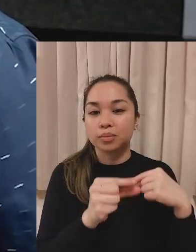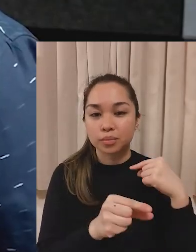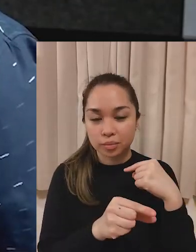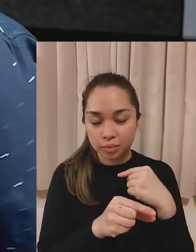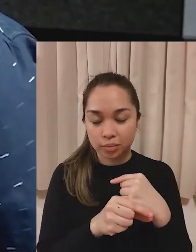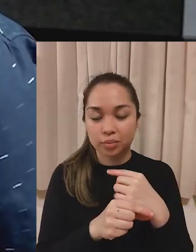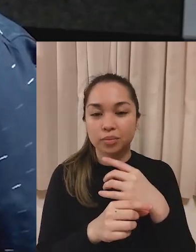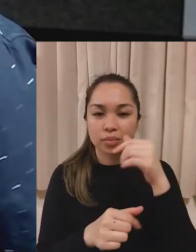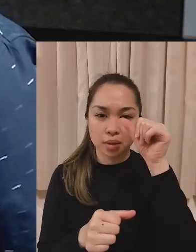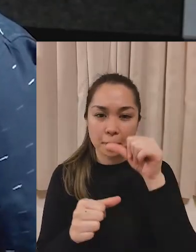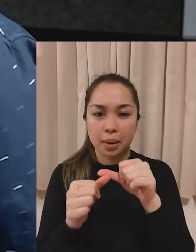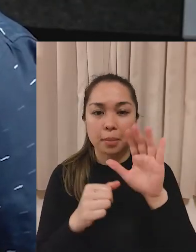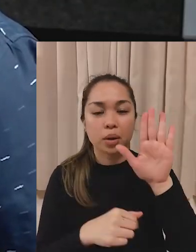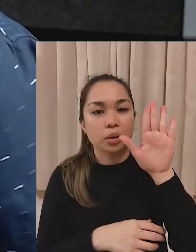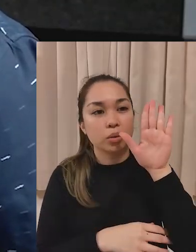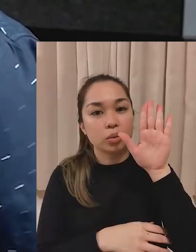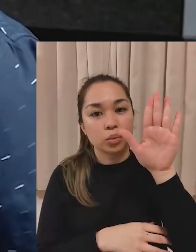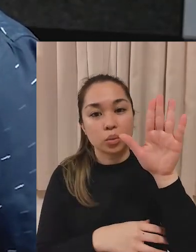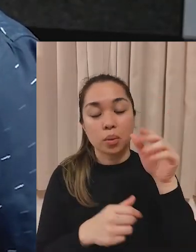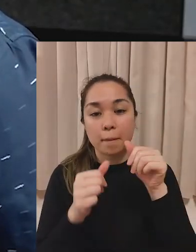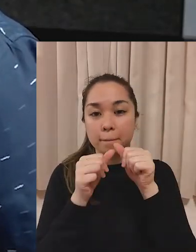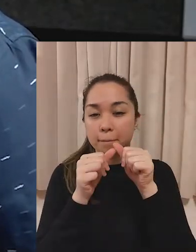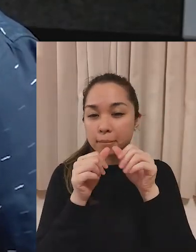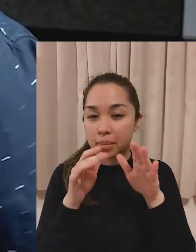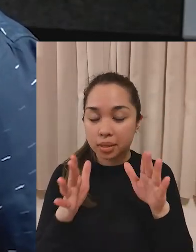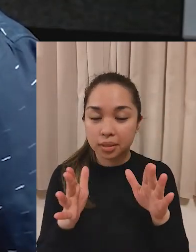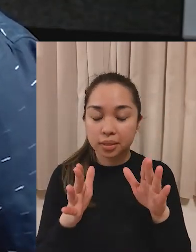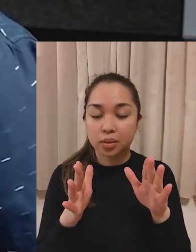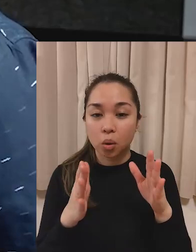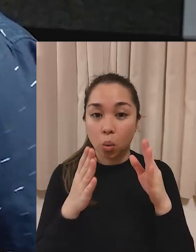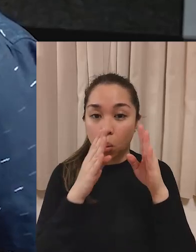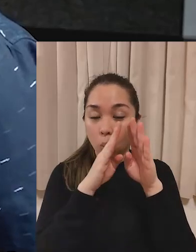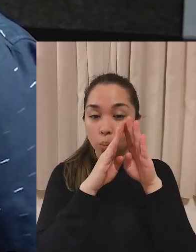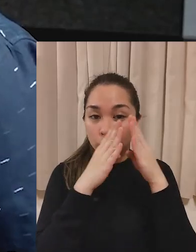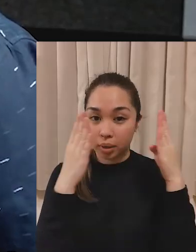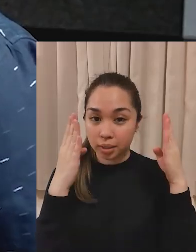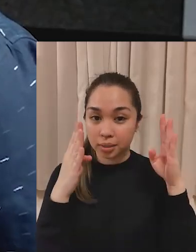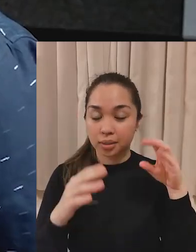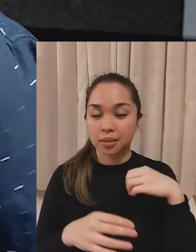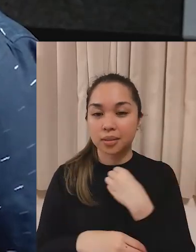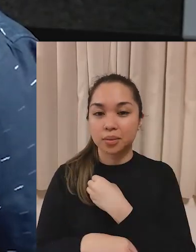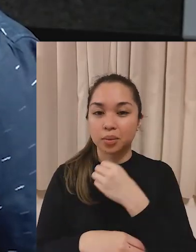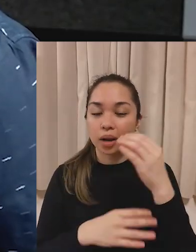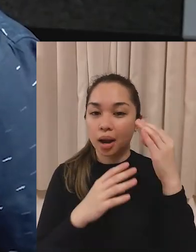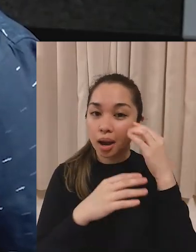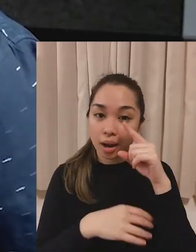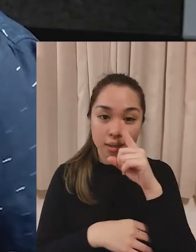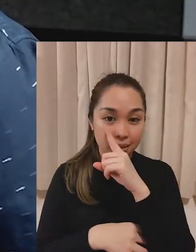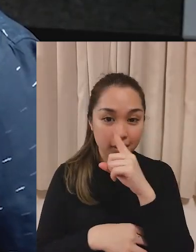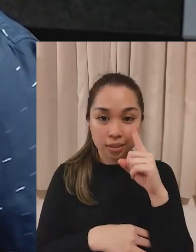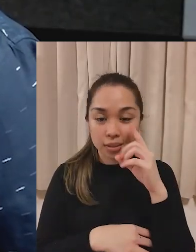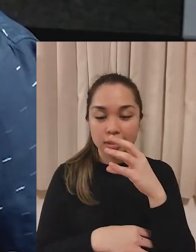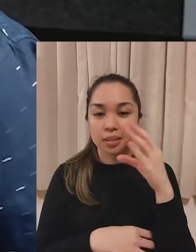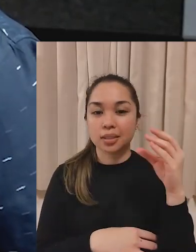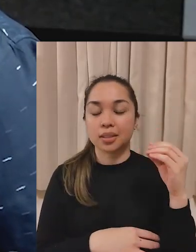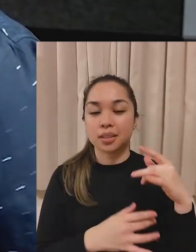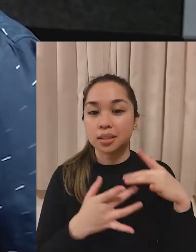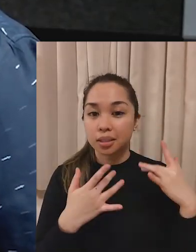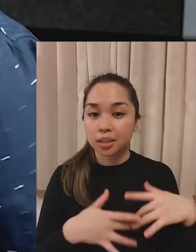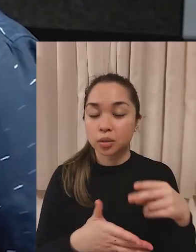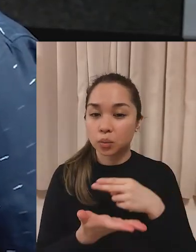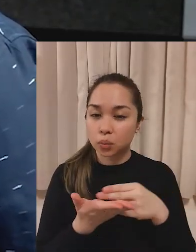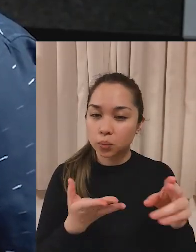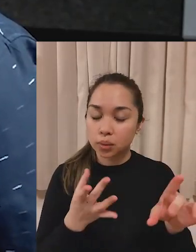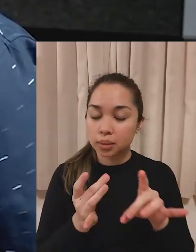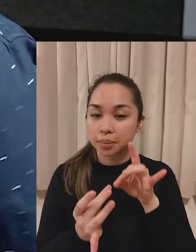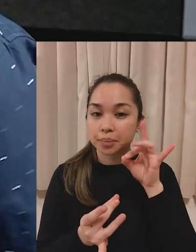your praise. Open our eyes and our hearts today to the Holy Spirit, so we may see and know your will. Will